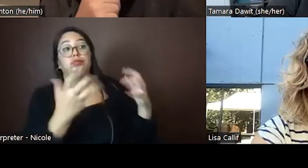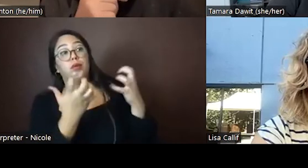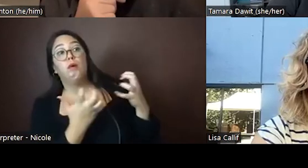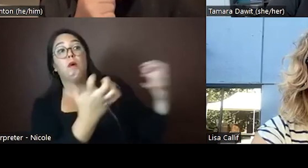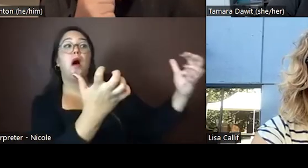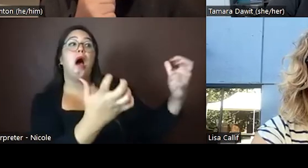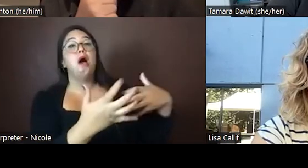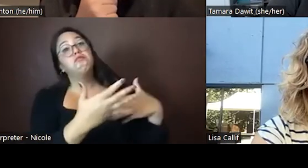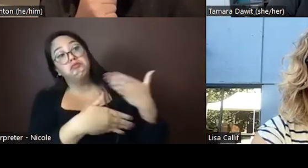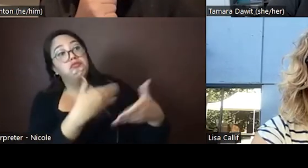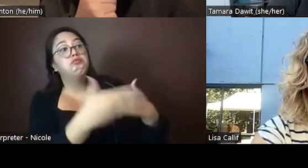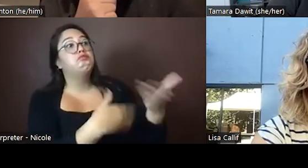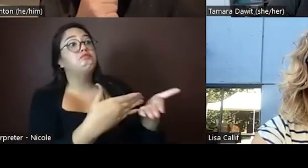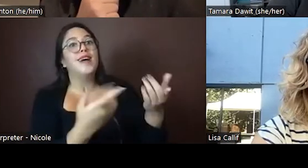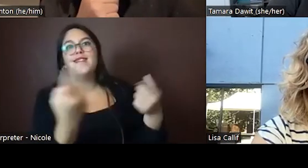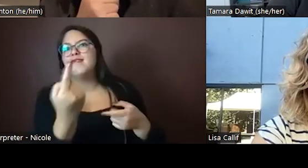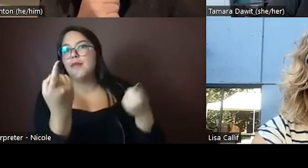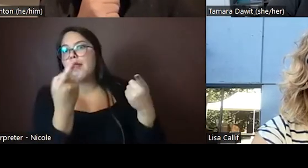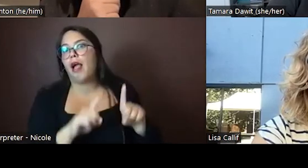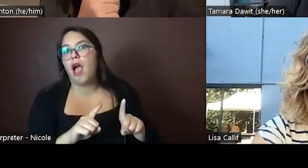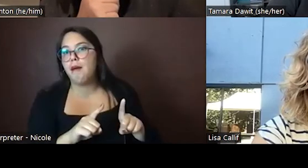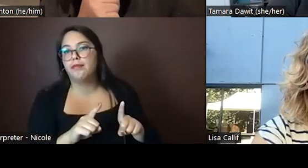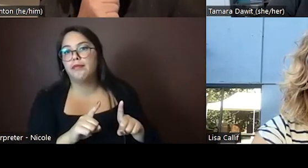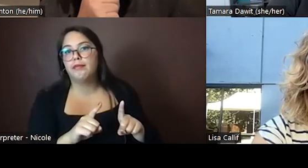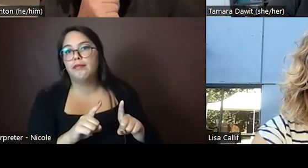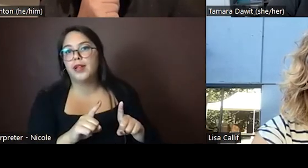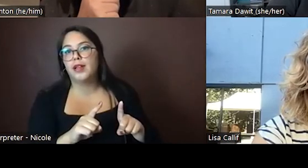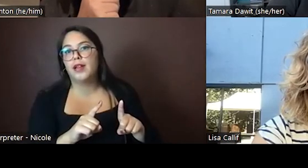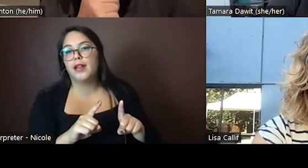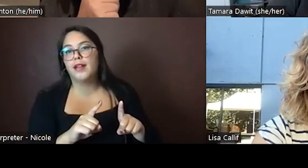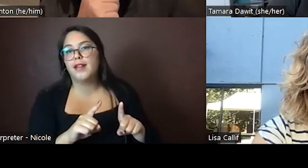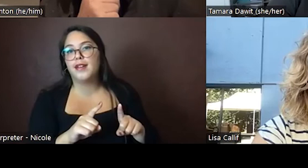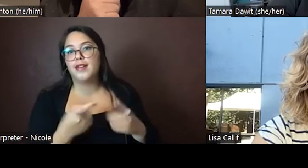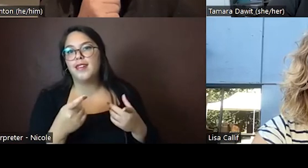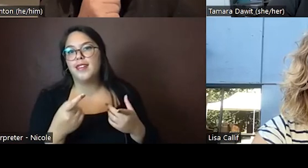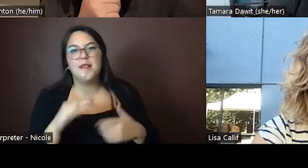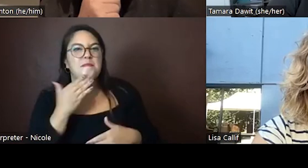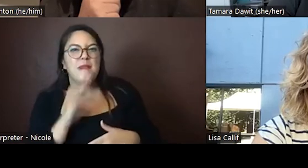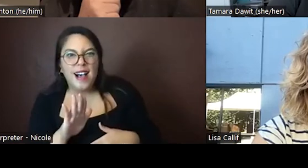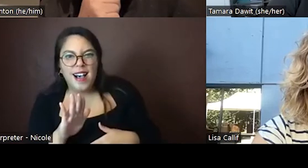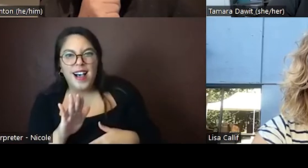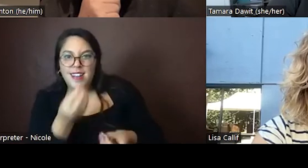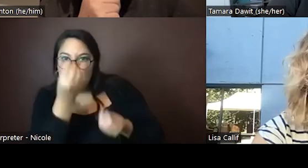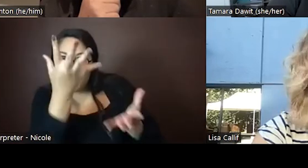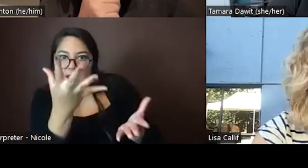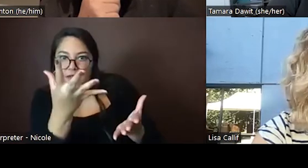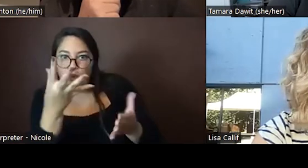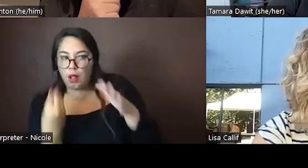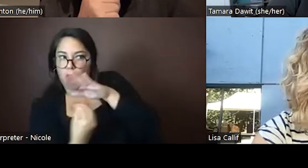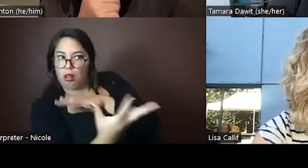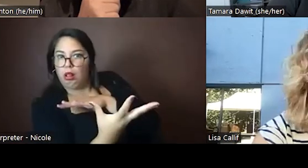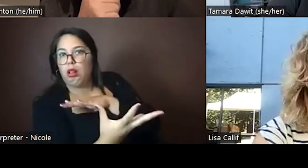well, but then some sort of, you know, nasty information are known or learned about